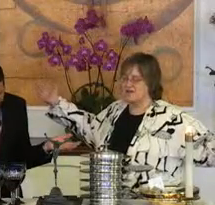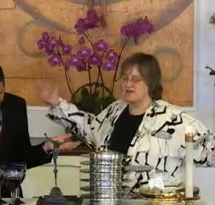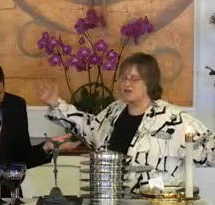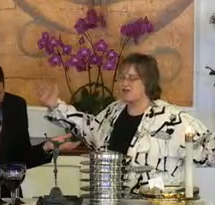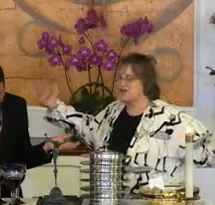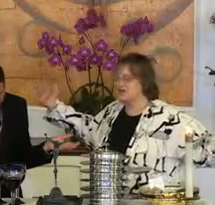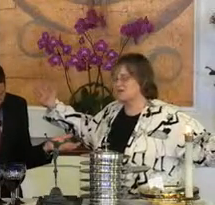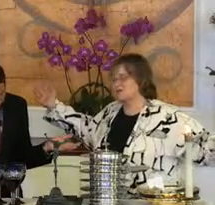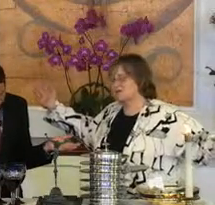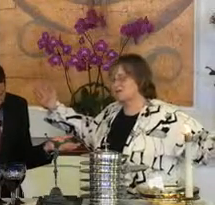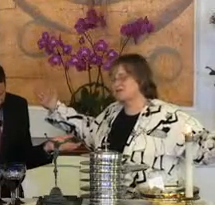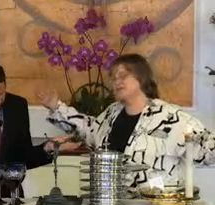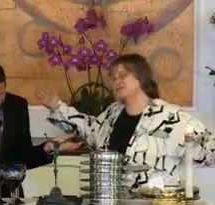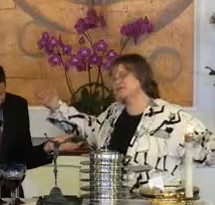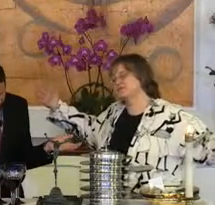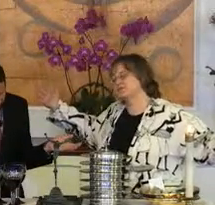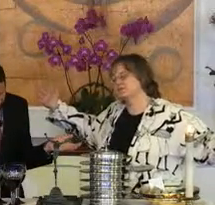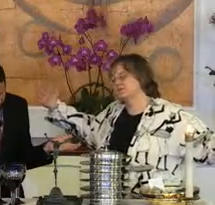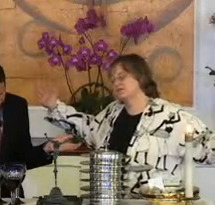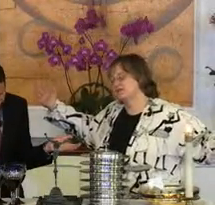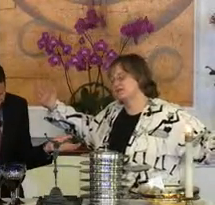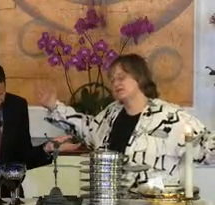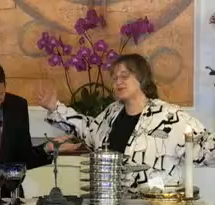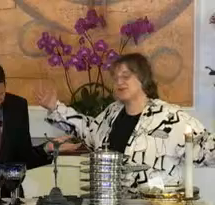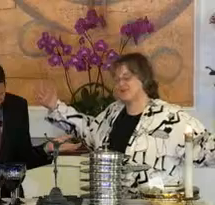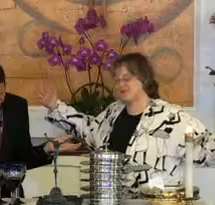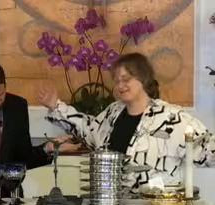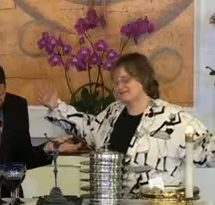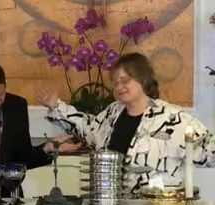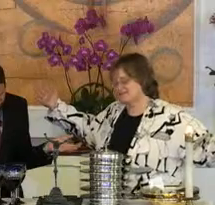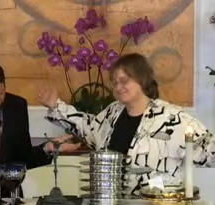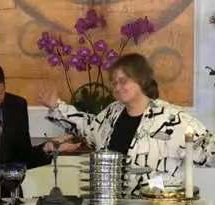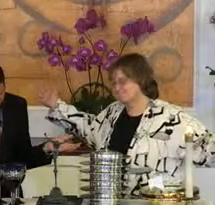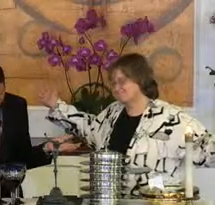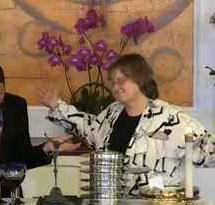are being called into prayer,